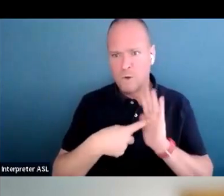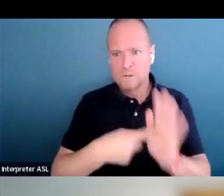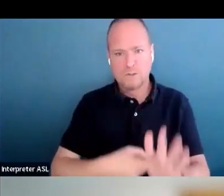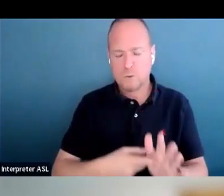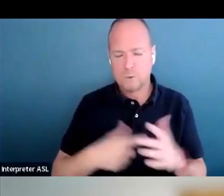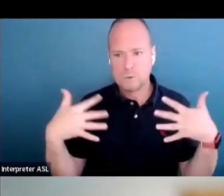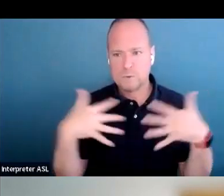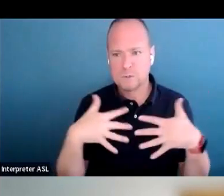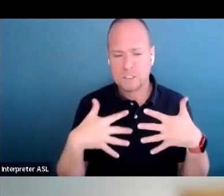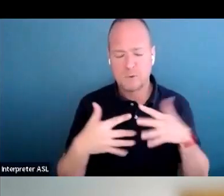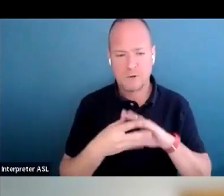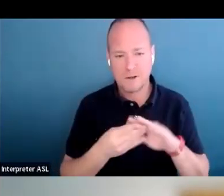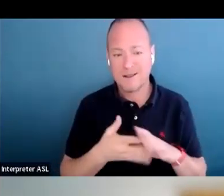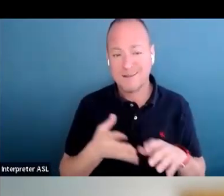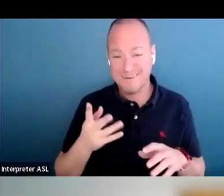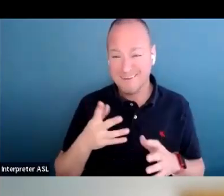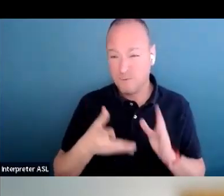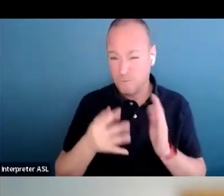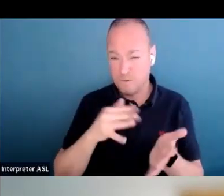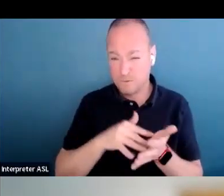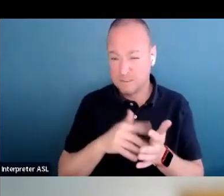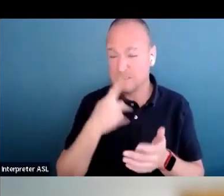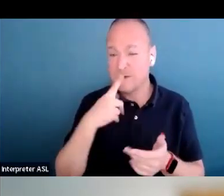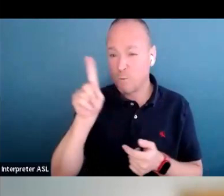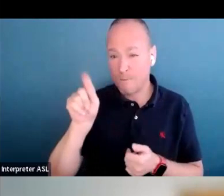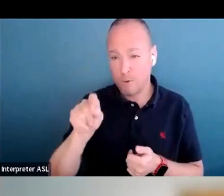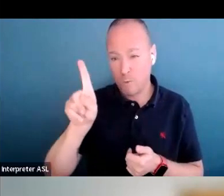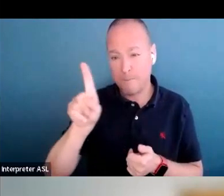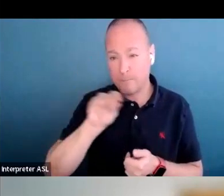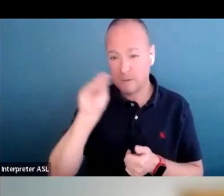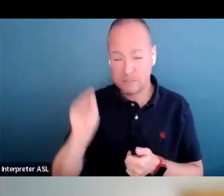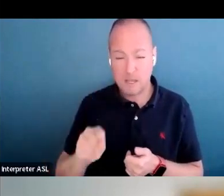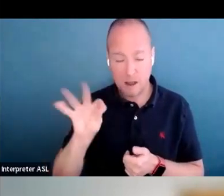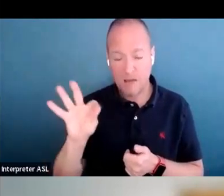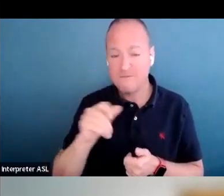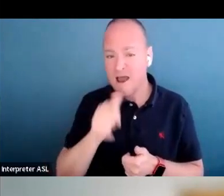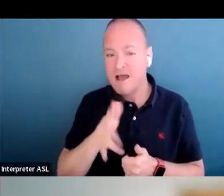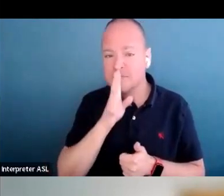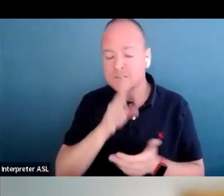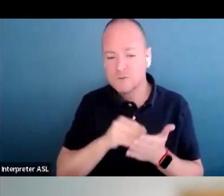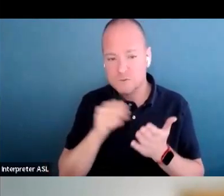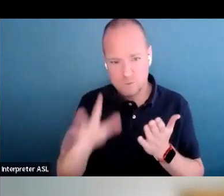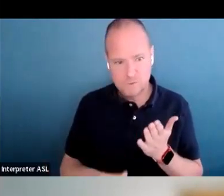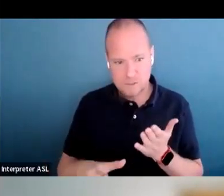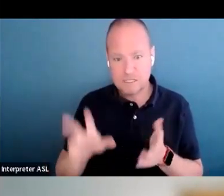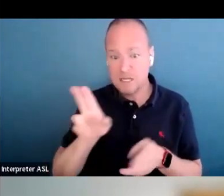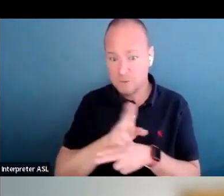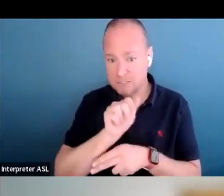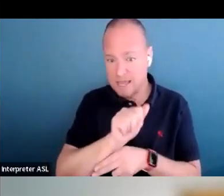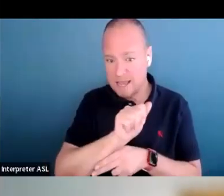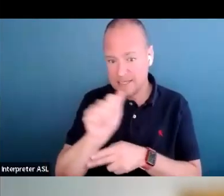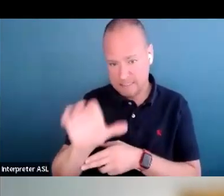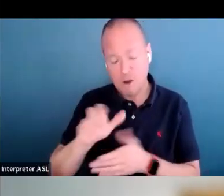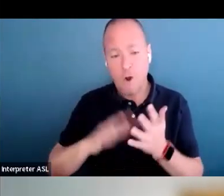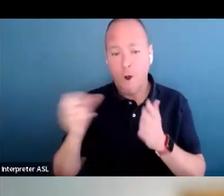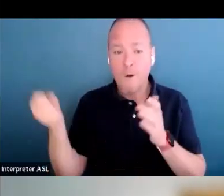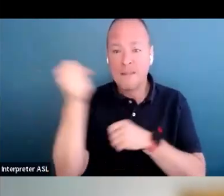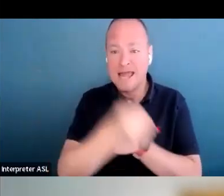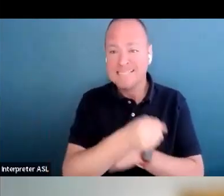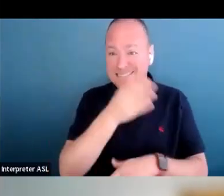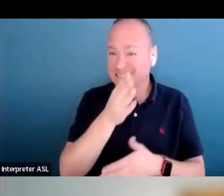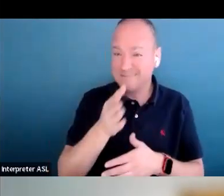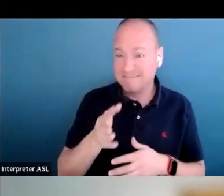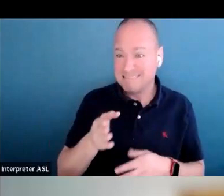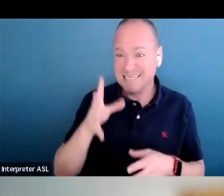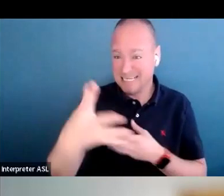found only 1.1% of non-speaking students who use AAC are placed in inclusive classrooms for even part of the day.